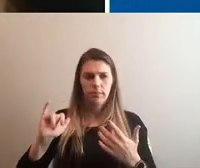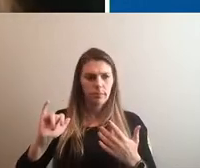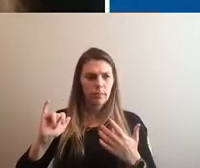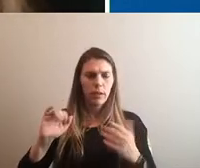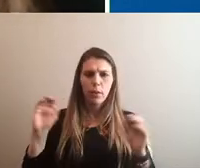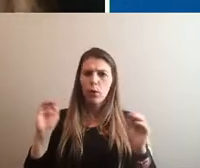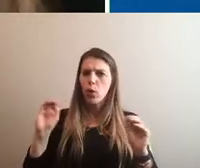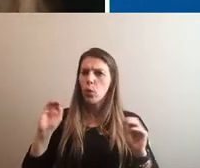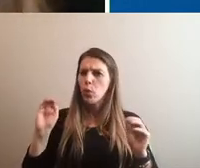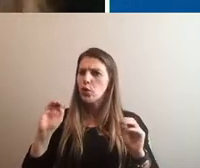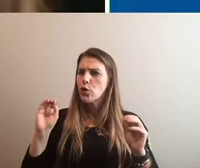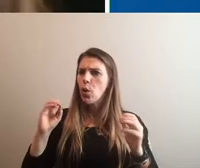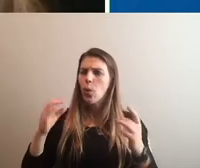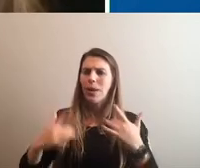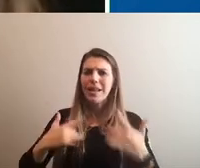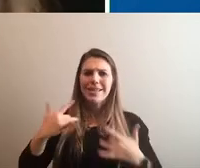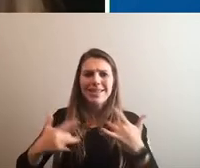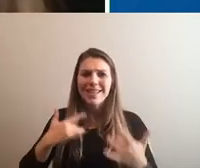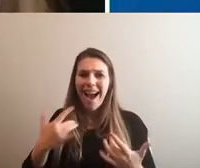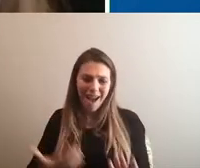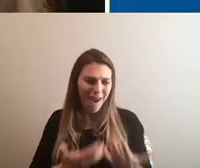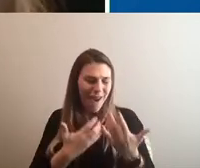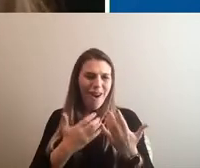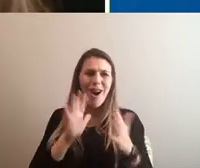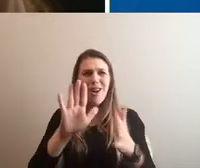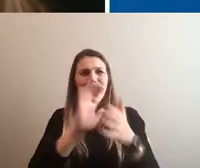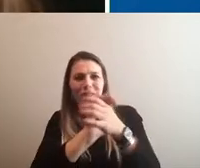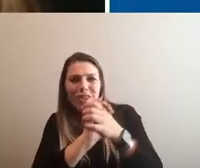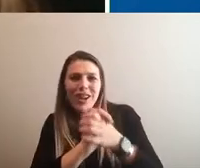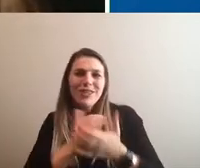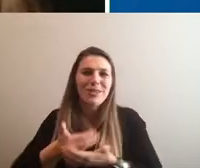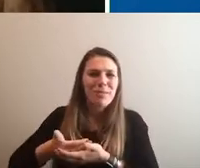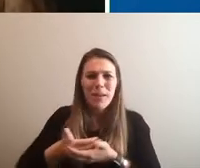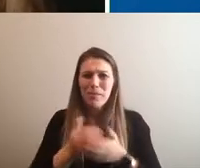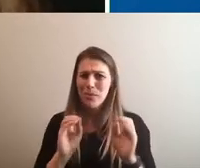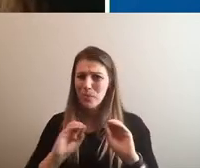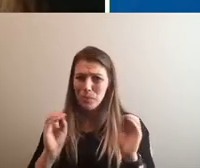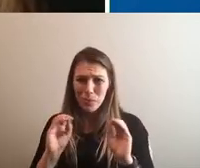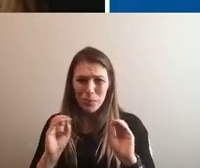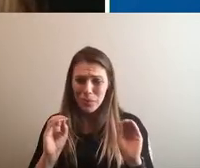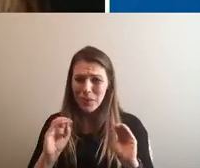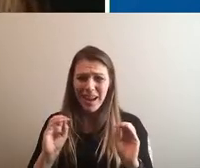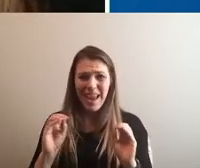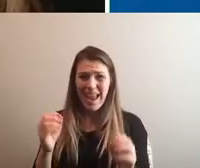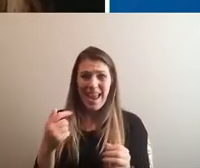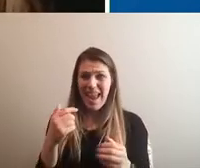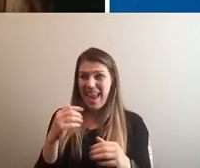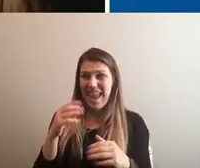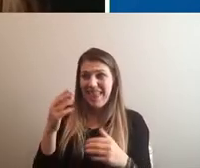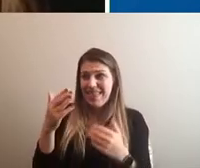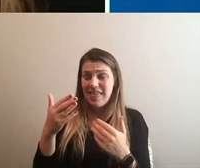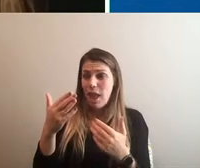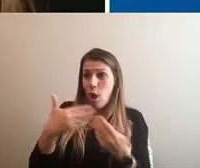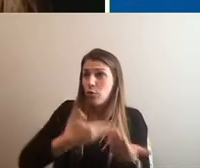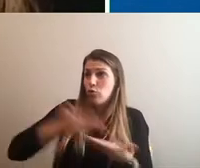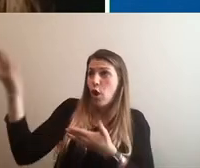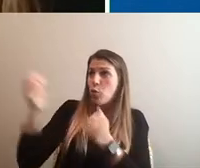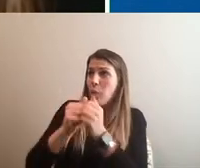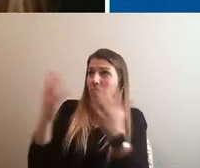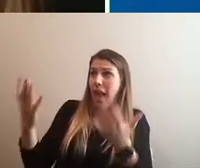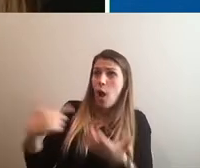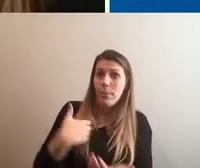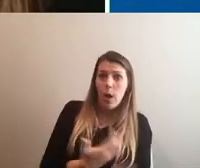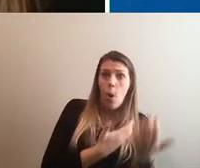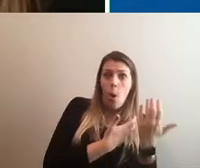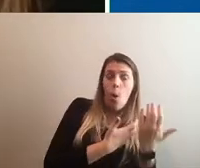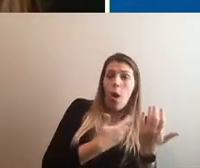celebrating her birth, there was no congratulations. I actually almost didn't get to hold my child and before she went, and I